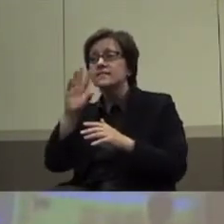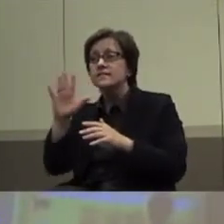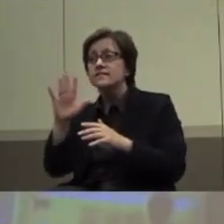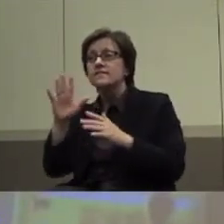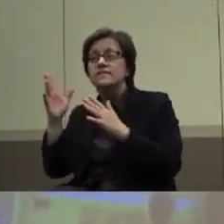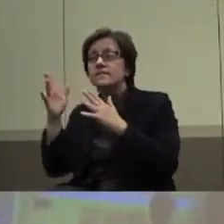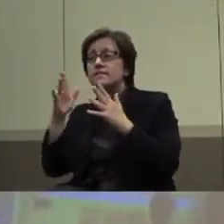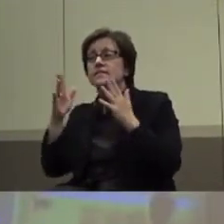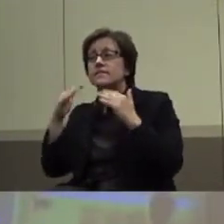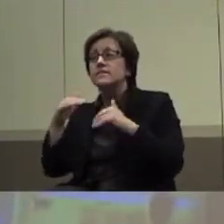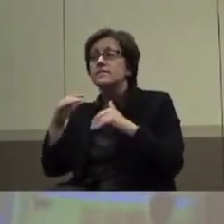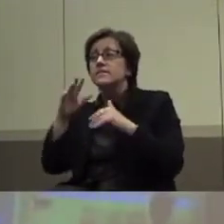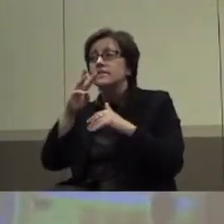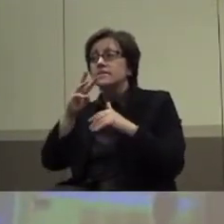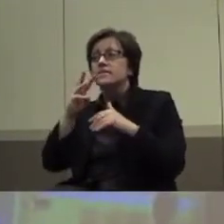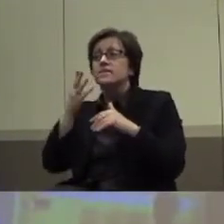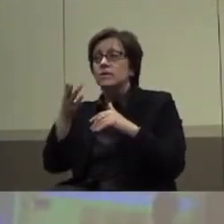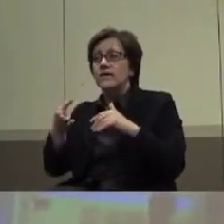it's here.